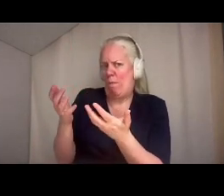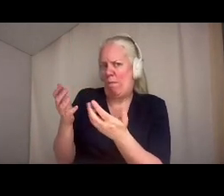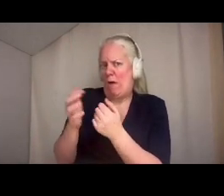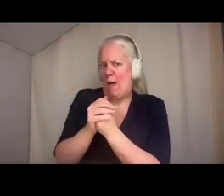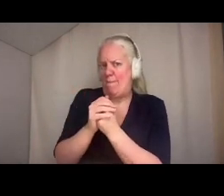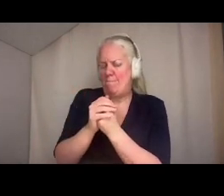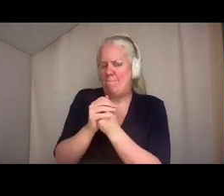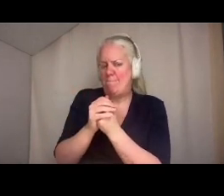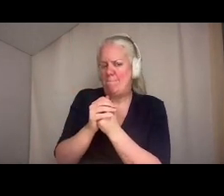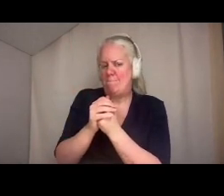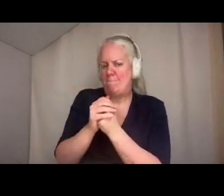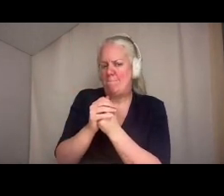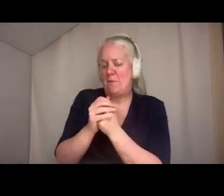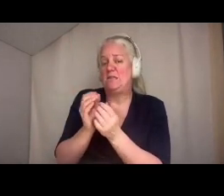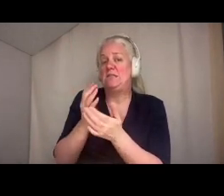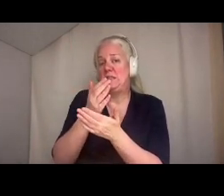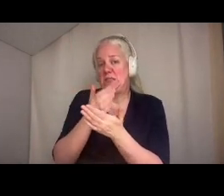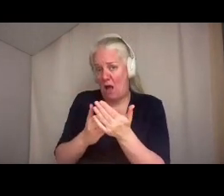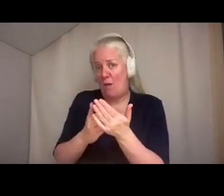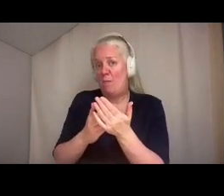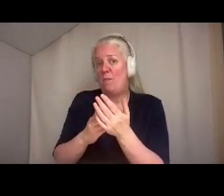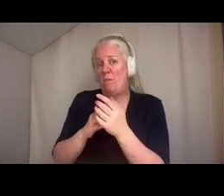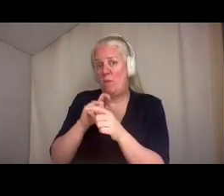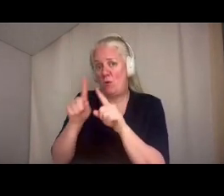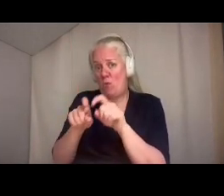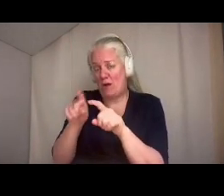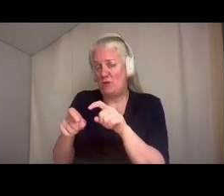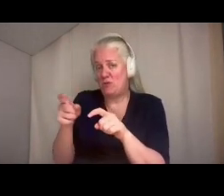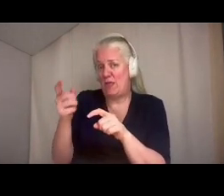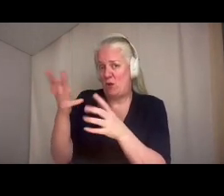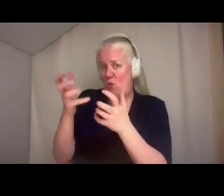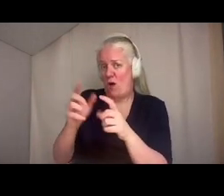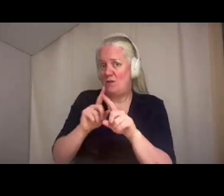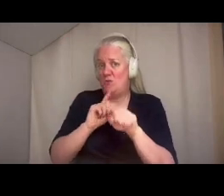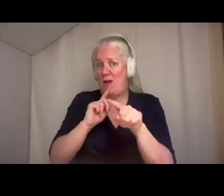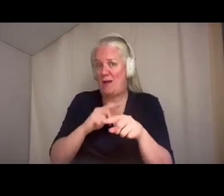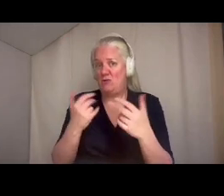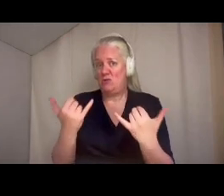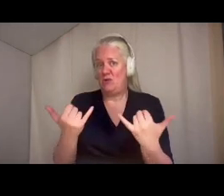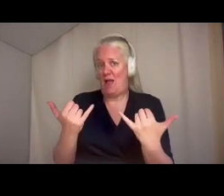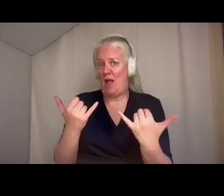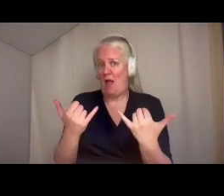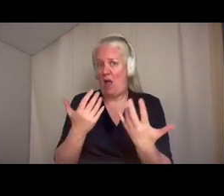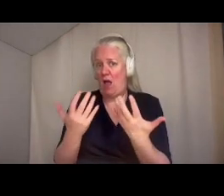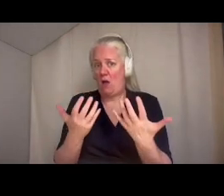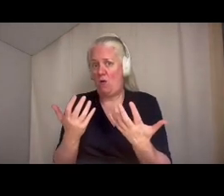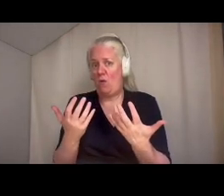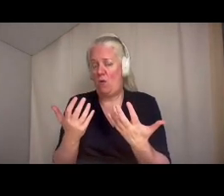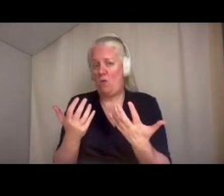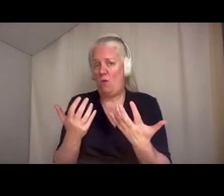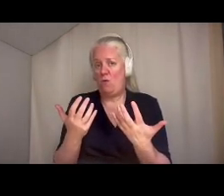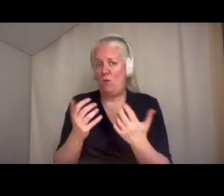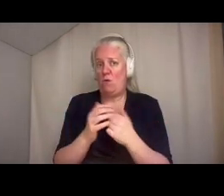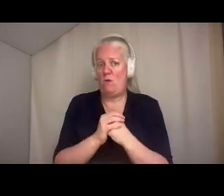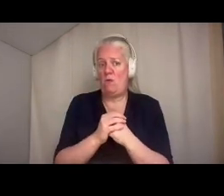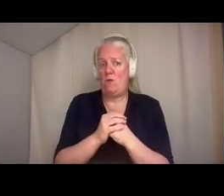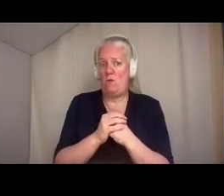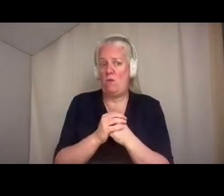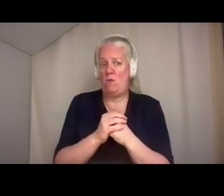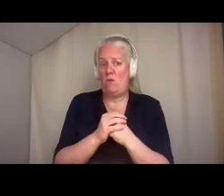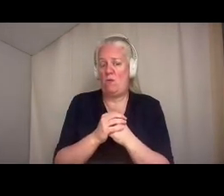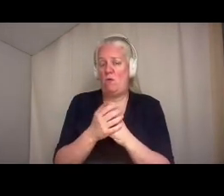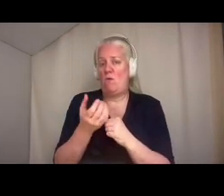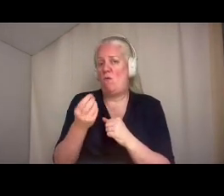some questions that you would like to answer live to kind of help the typing, or if you